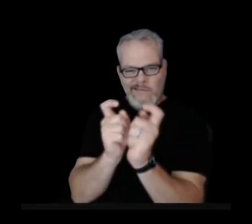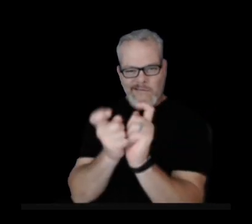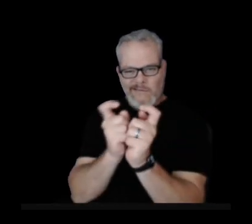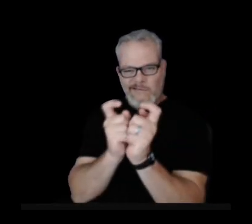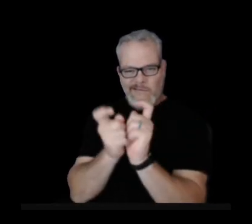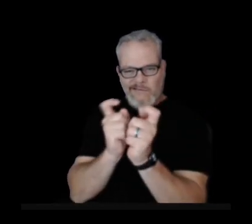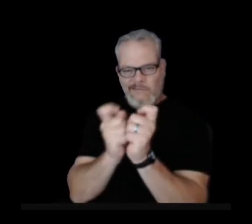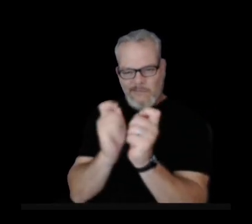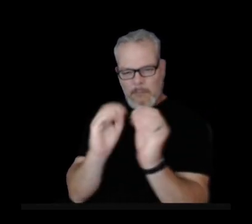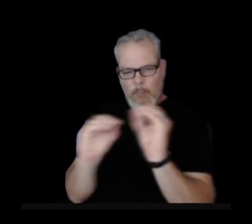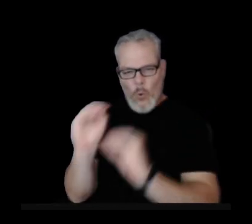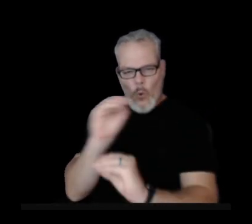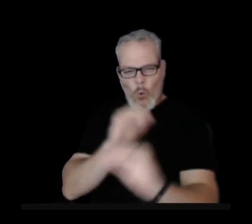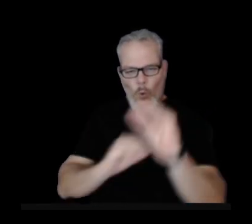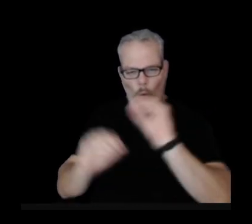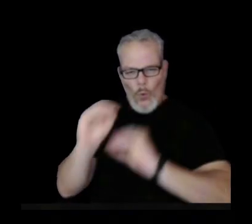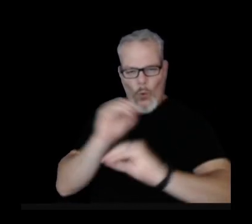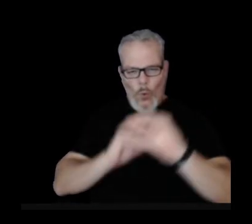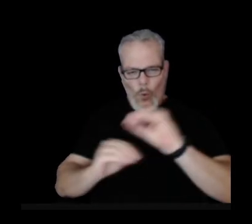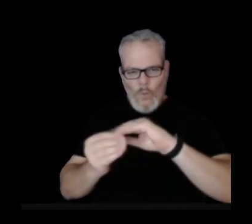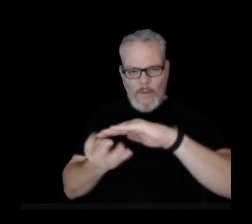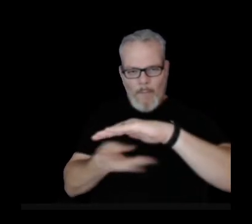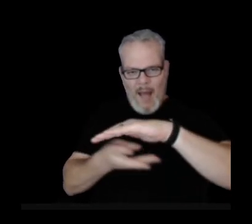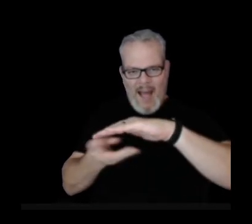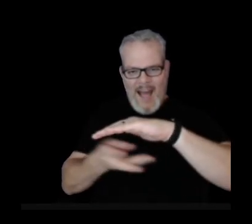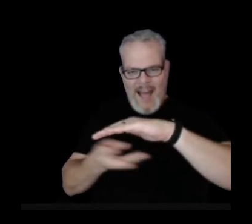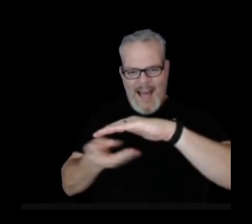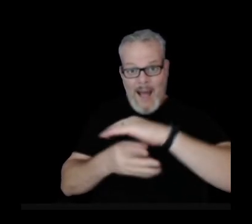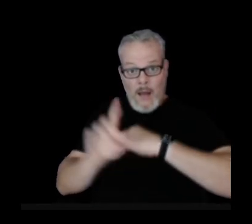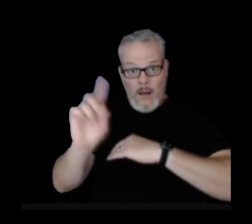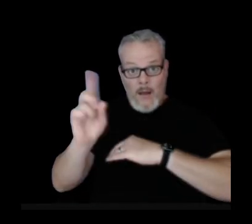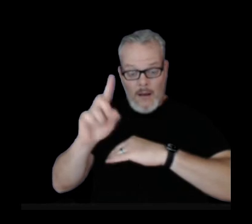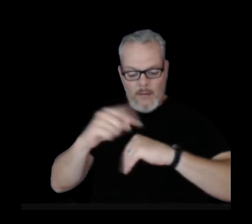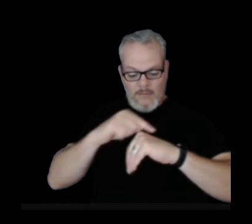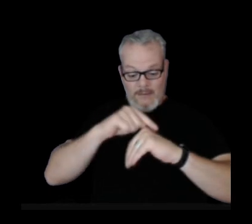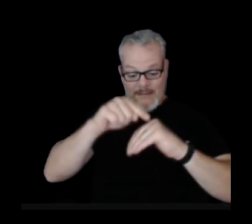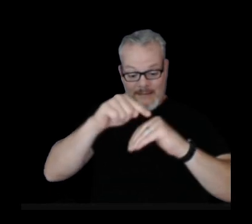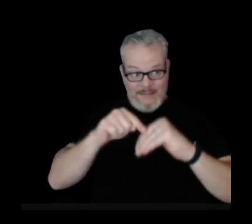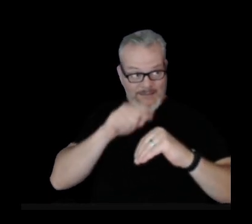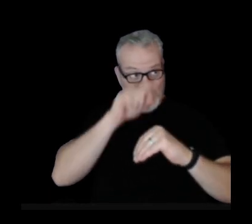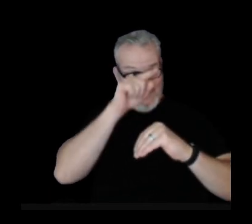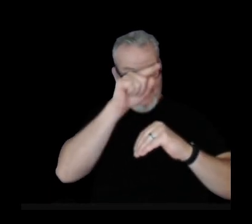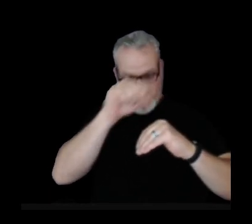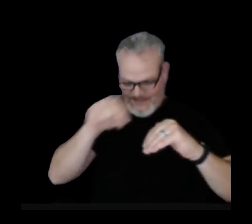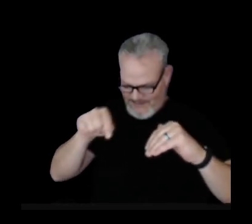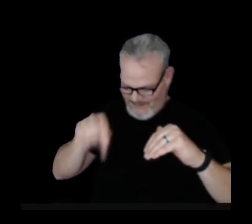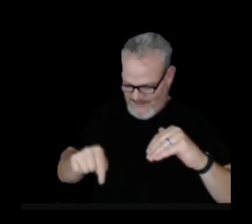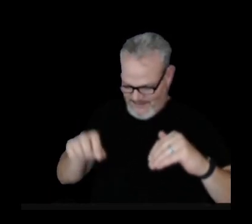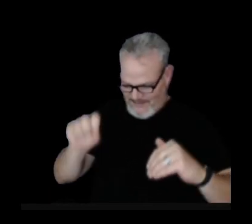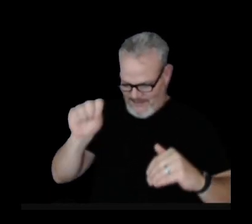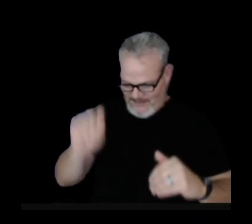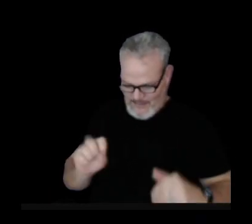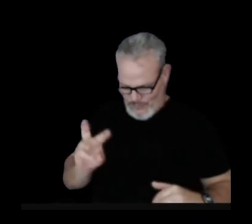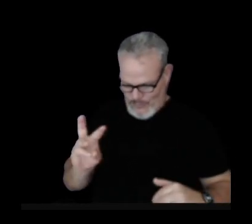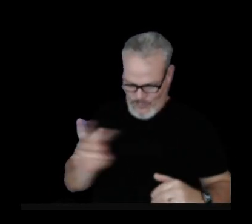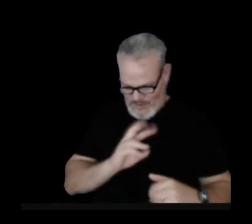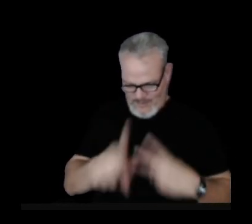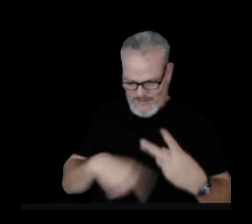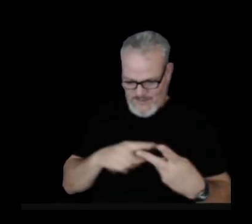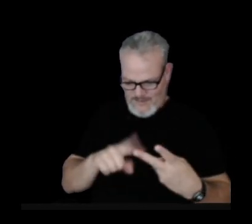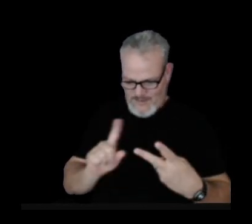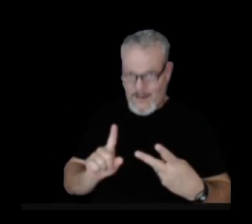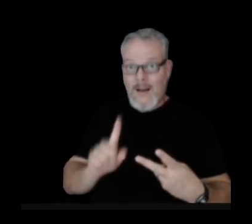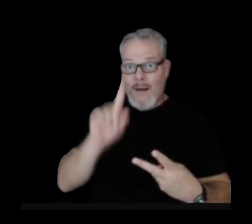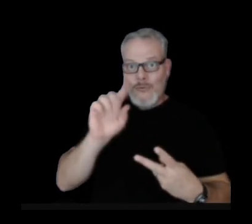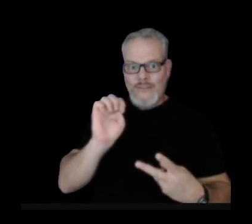in the summit and the rift zones, Upper East Rift and the Southwest Rift. The most recent large earthquake